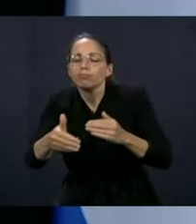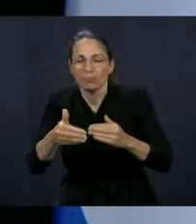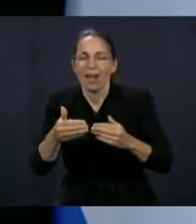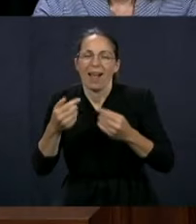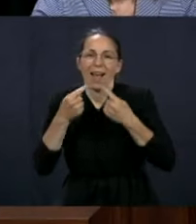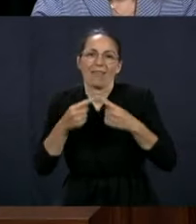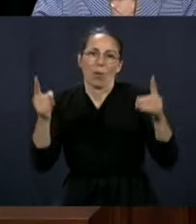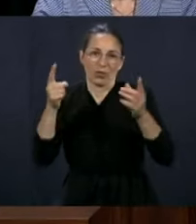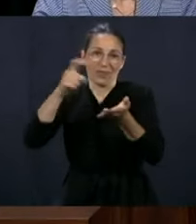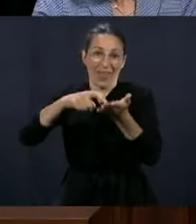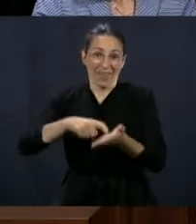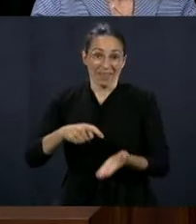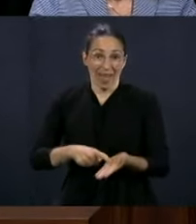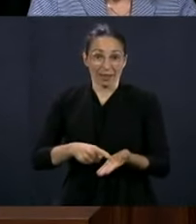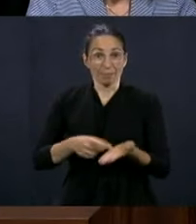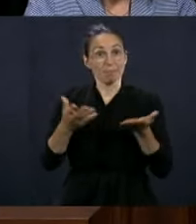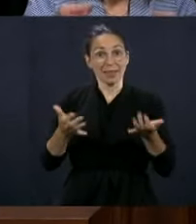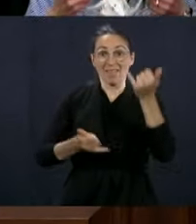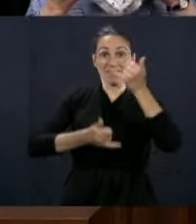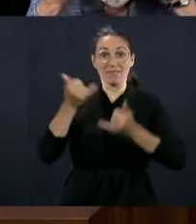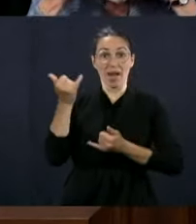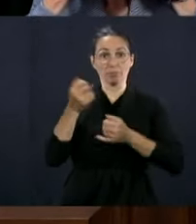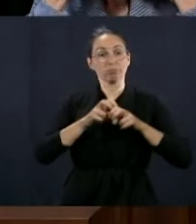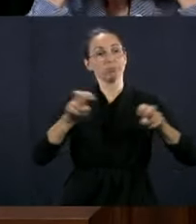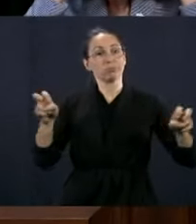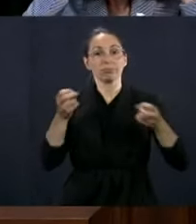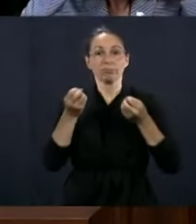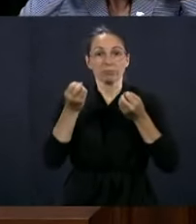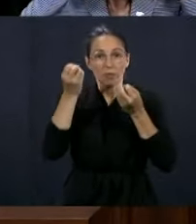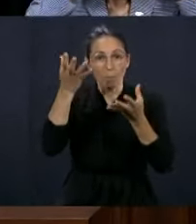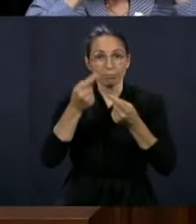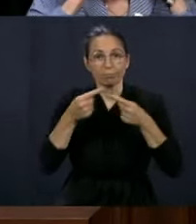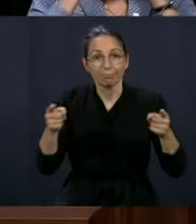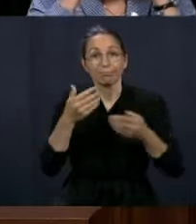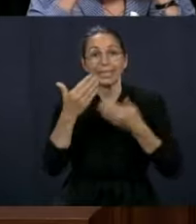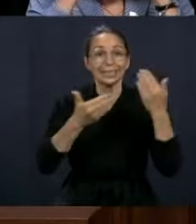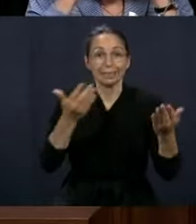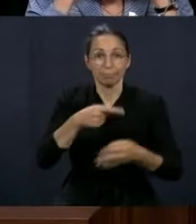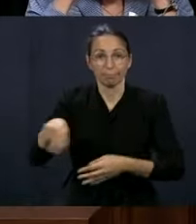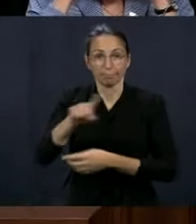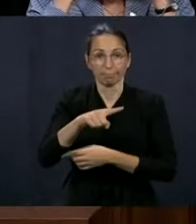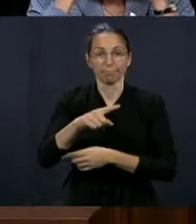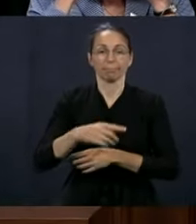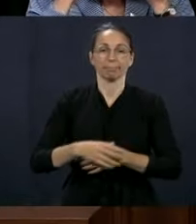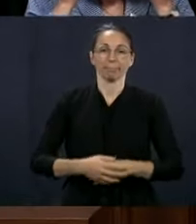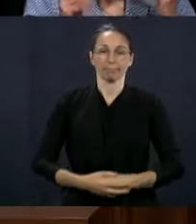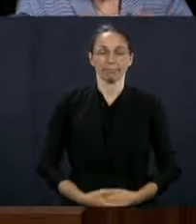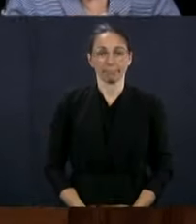situation will be kept under control. Thank you very much. This puts an end to the press conference. Thank you, everyone.